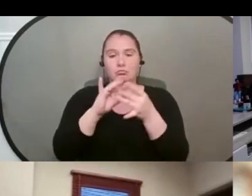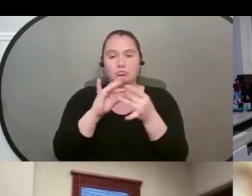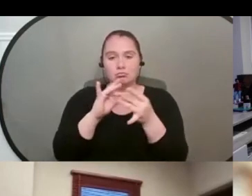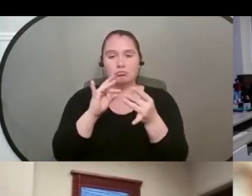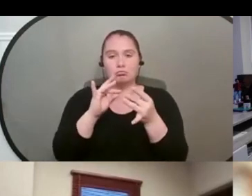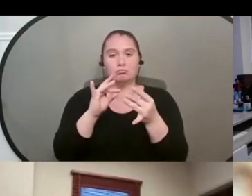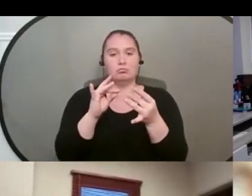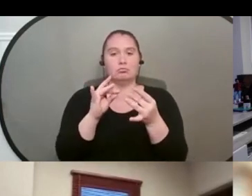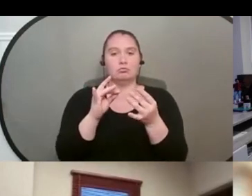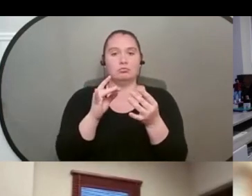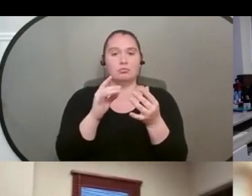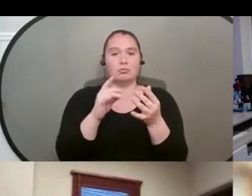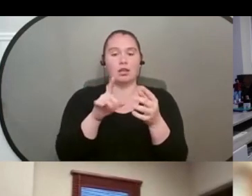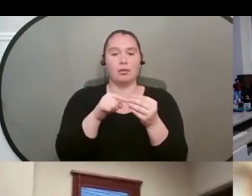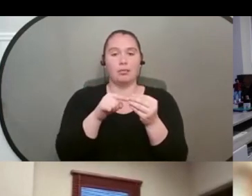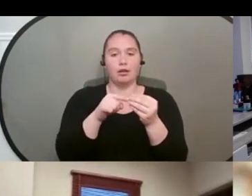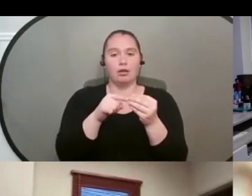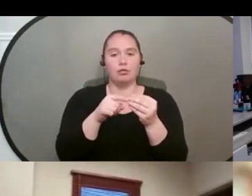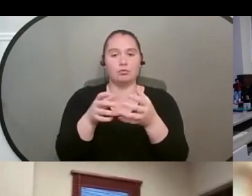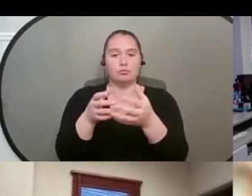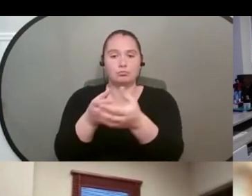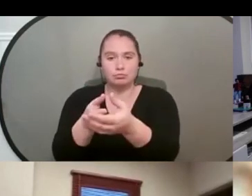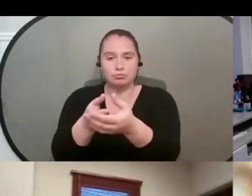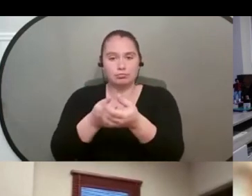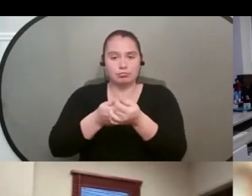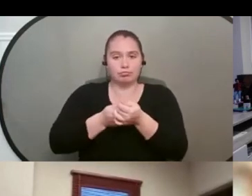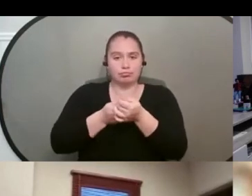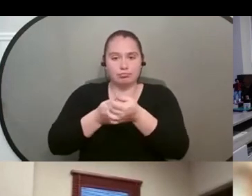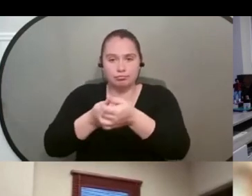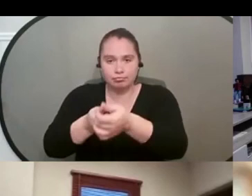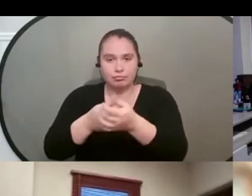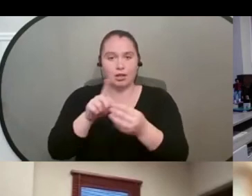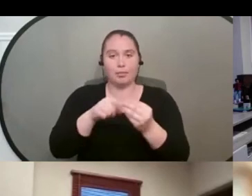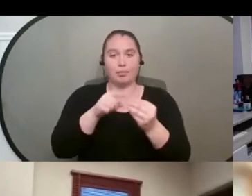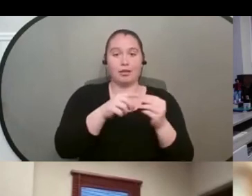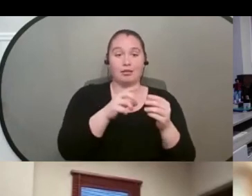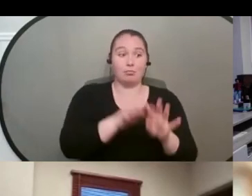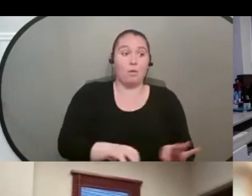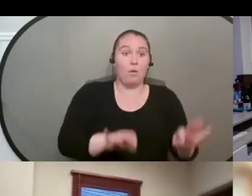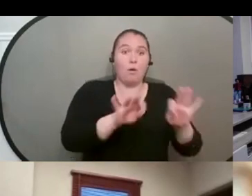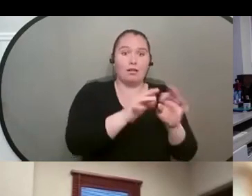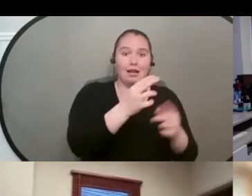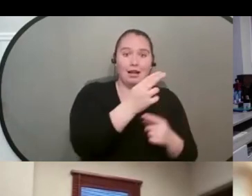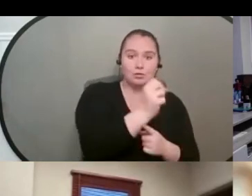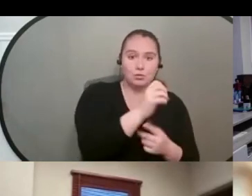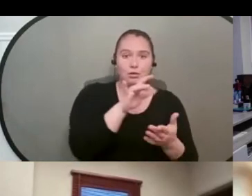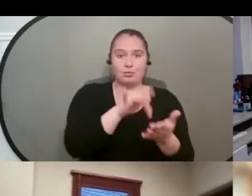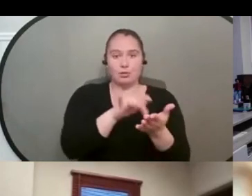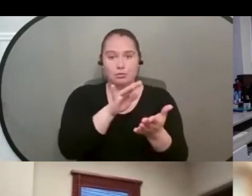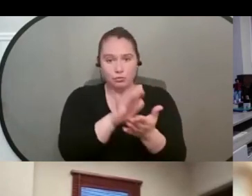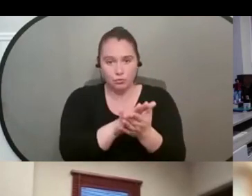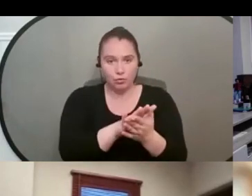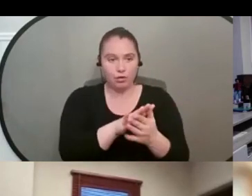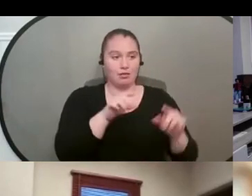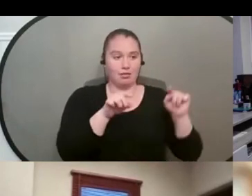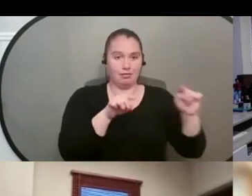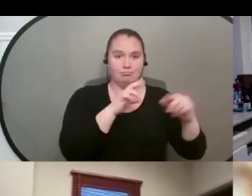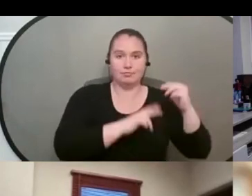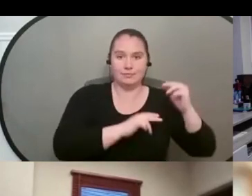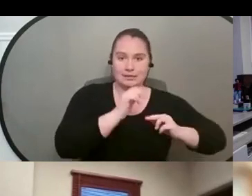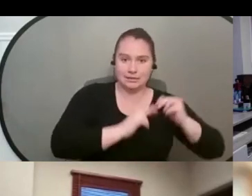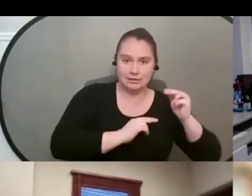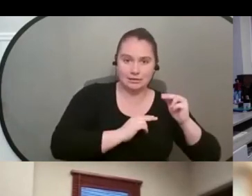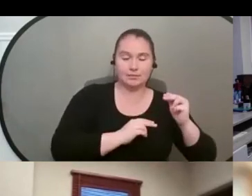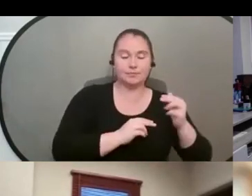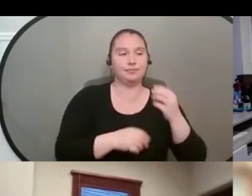of a push and pull of the significance of the high school and the significance of elementary and middle school facilities. I think it